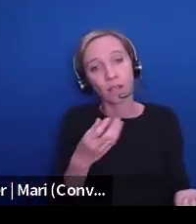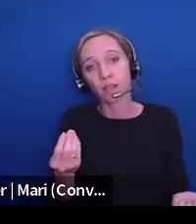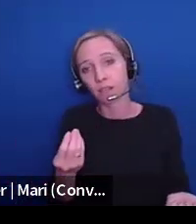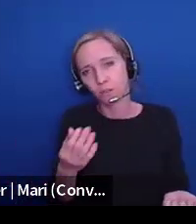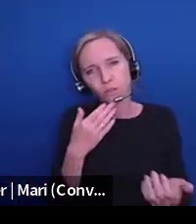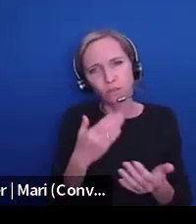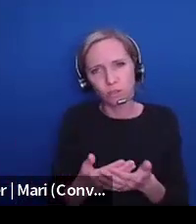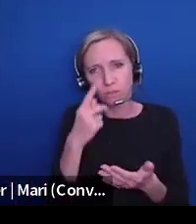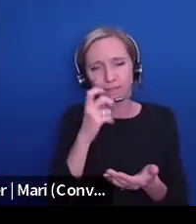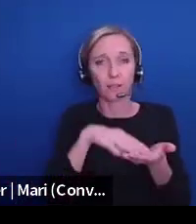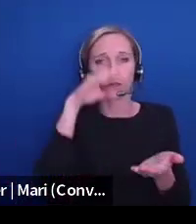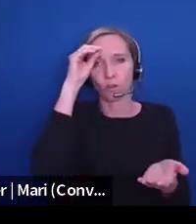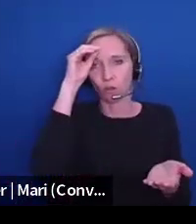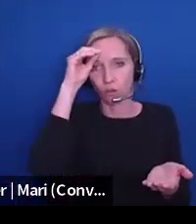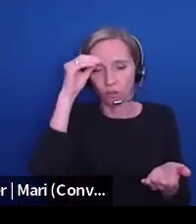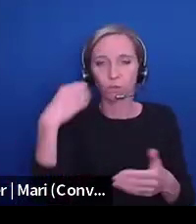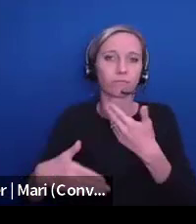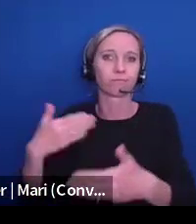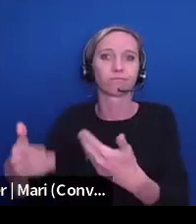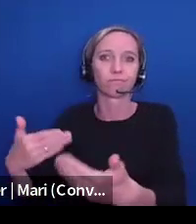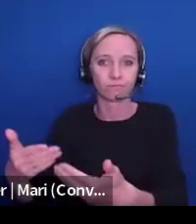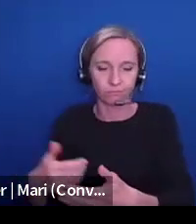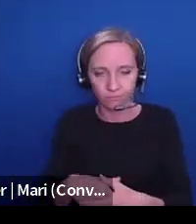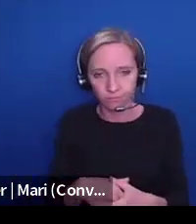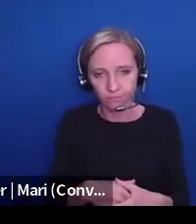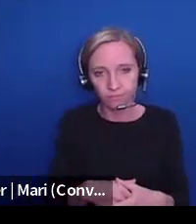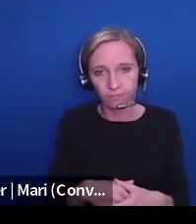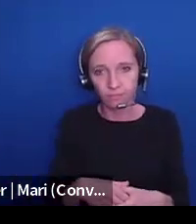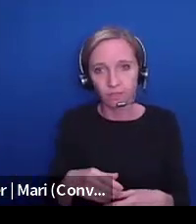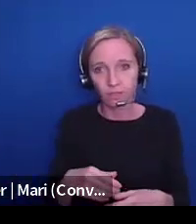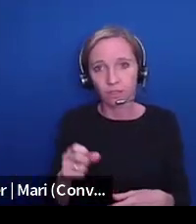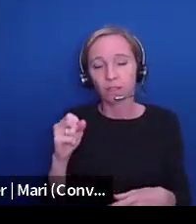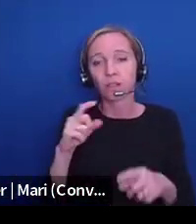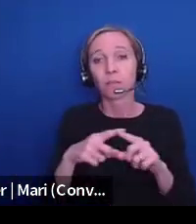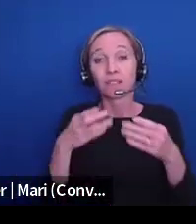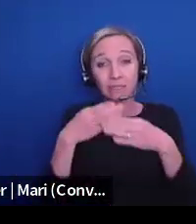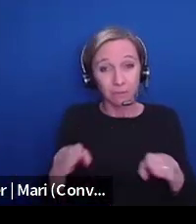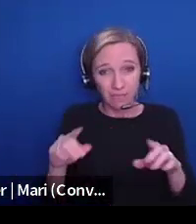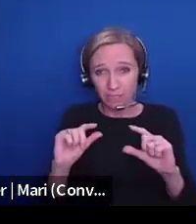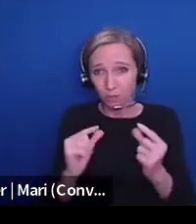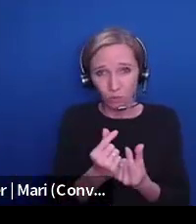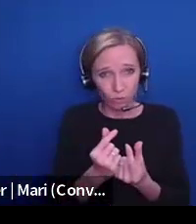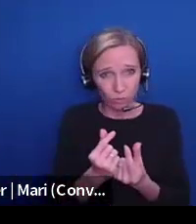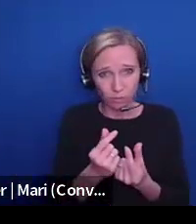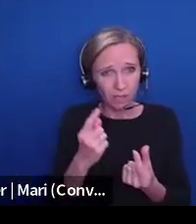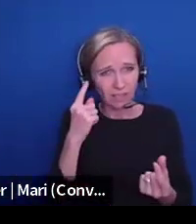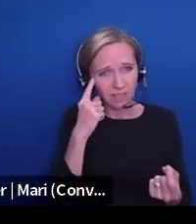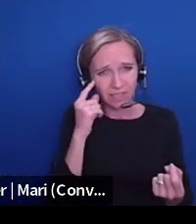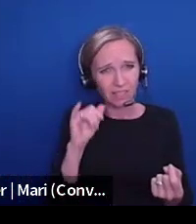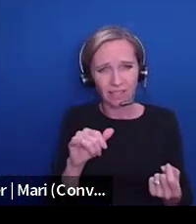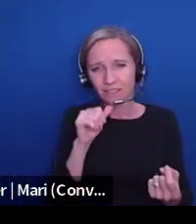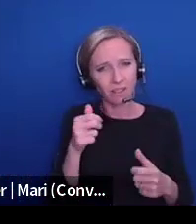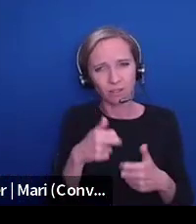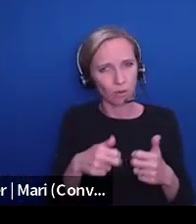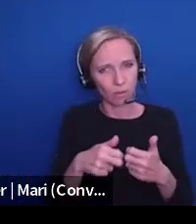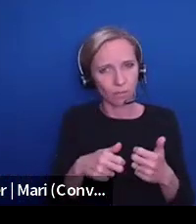those mistakes because then we learn and we move forward. So splitting the group is not something that I think is the problem.